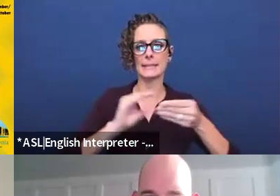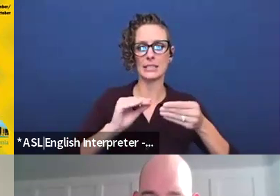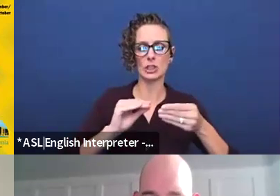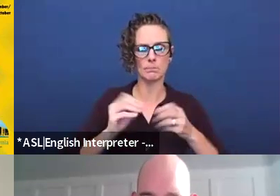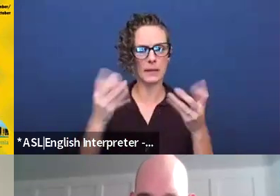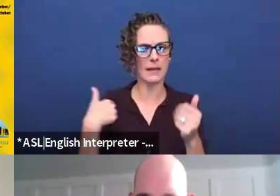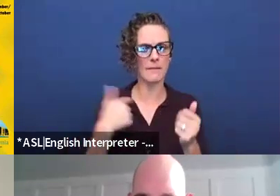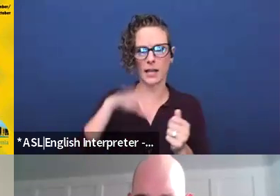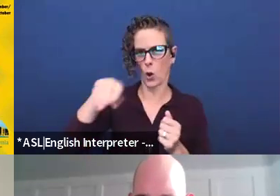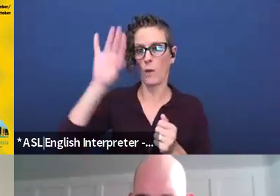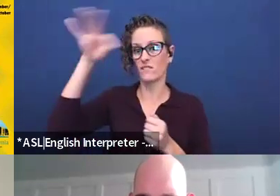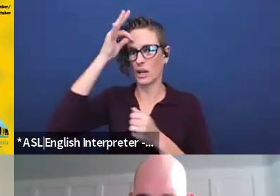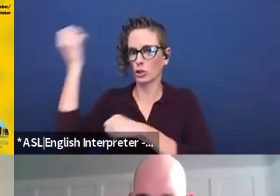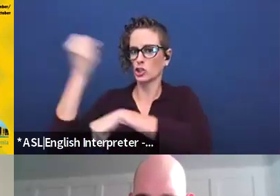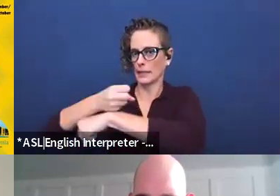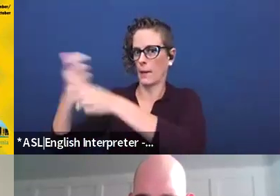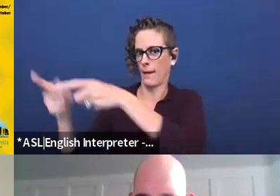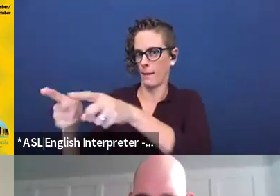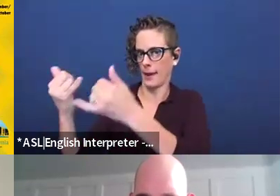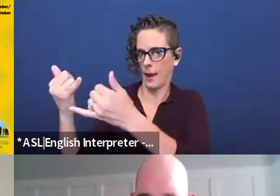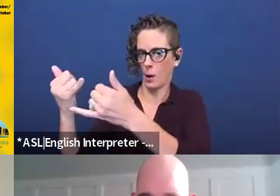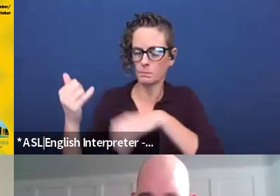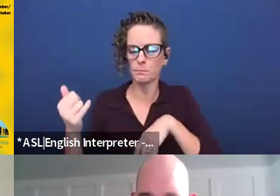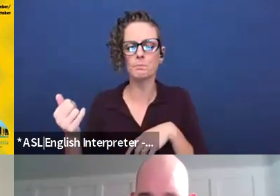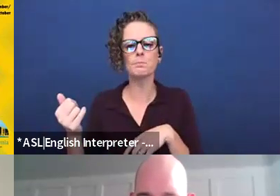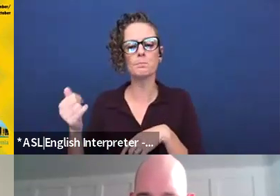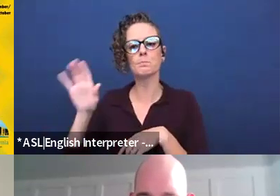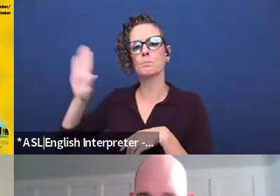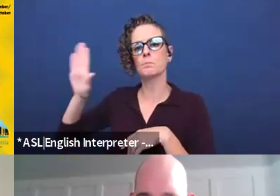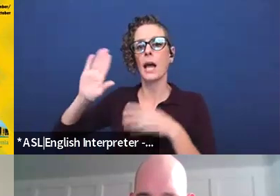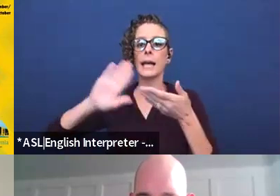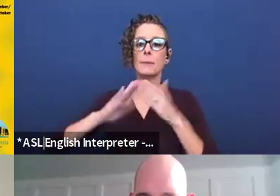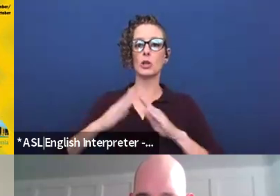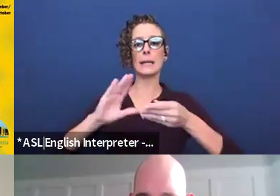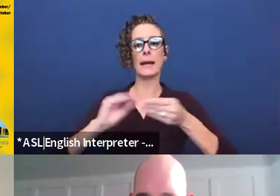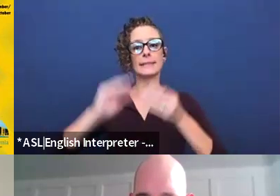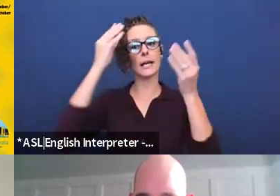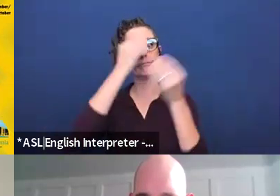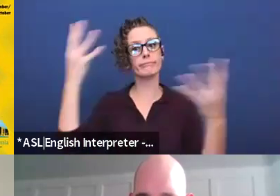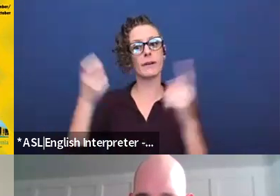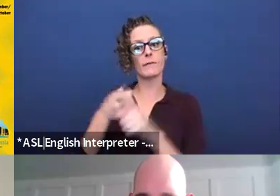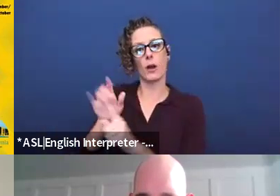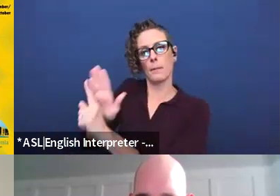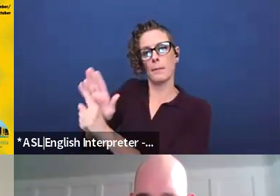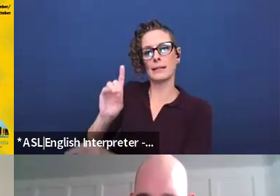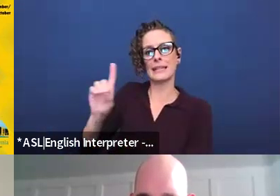there is a federal shutdown. So I want to share just a community message from DDS's website.